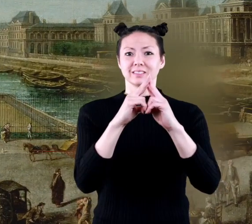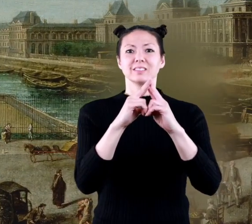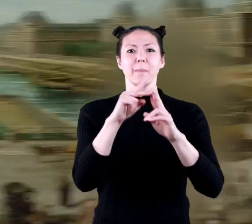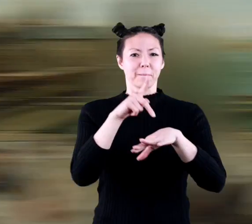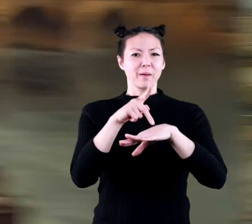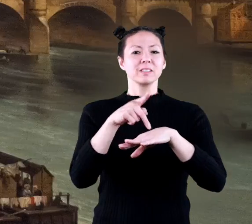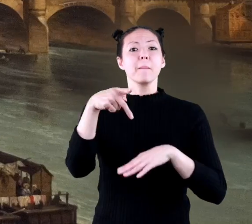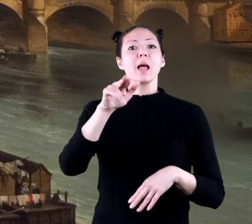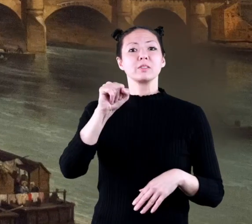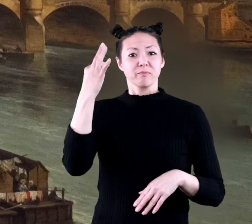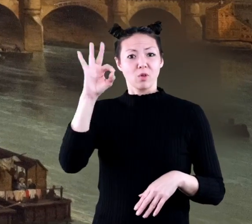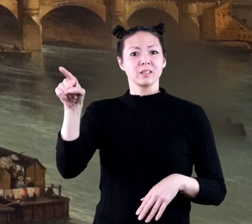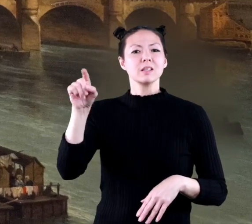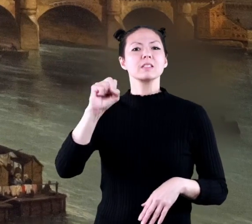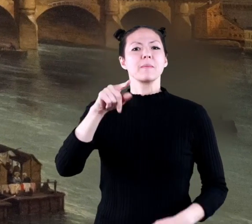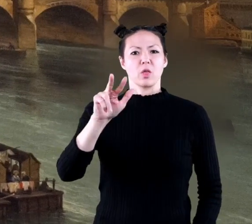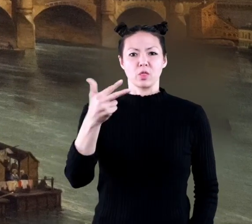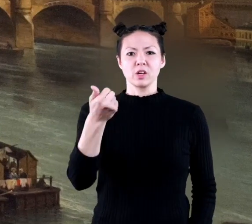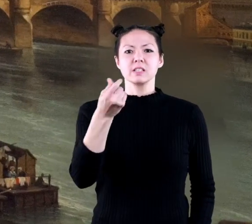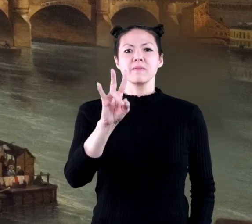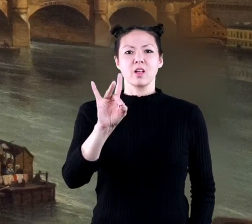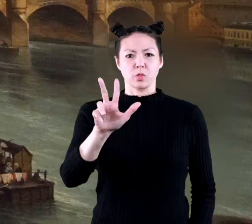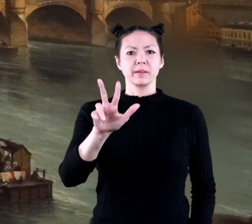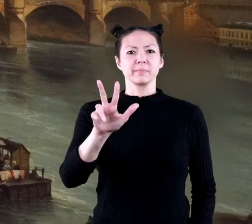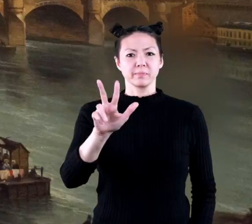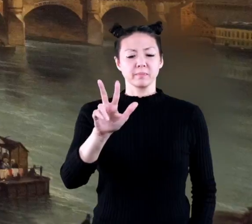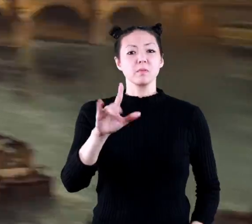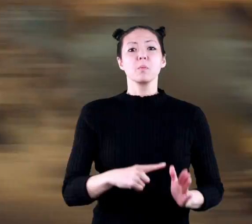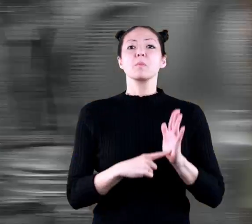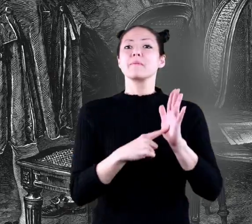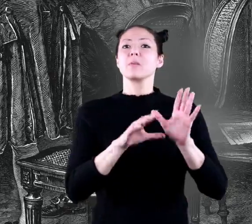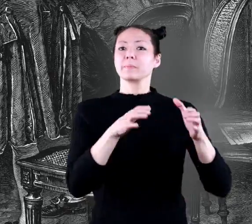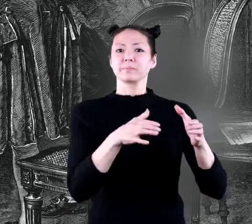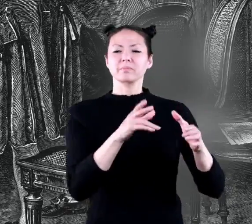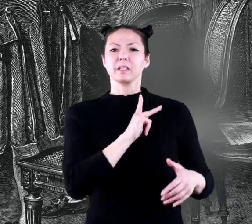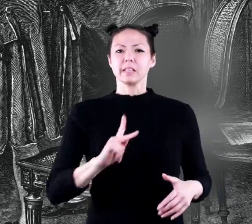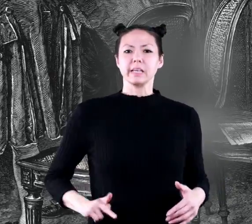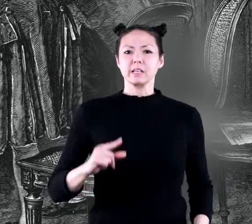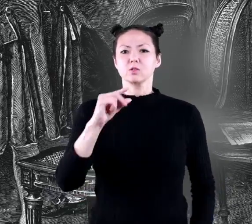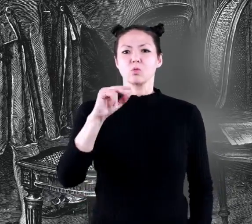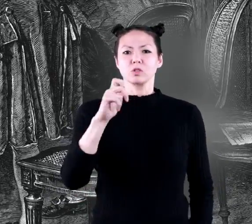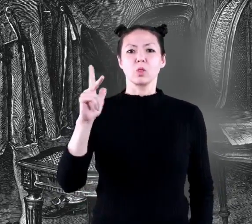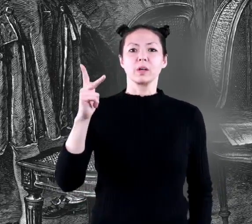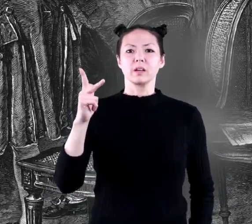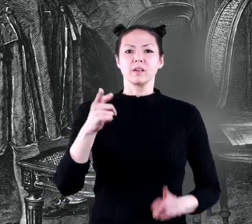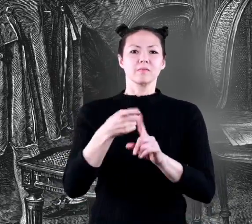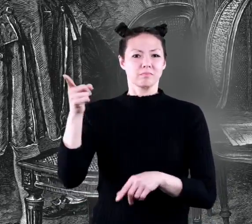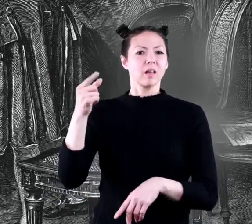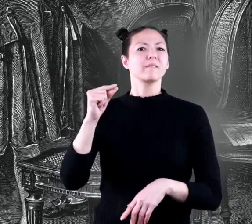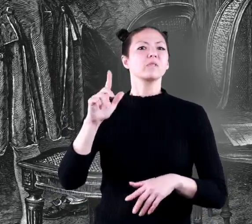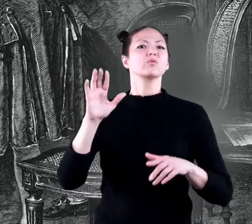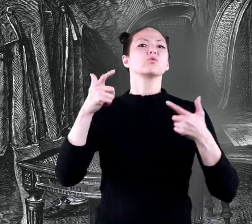Paris, France, on September 3rd, 1783, by representatives of King George III of Great